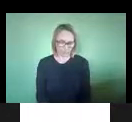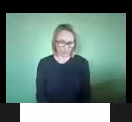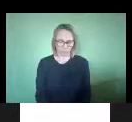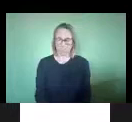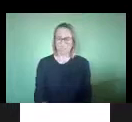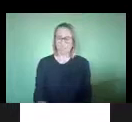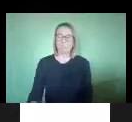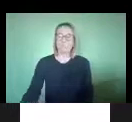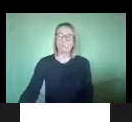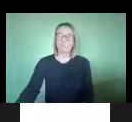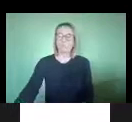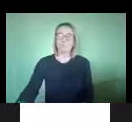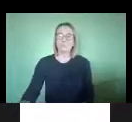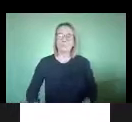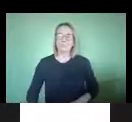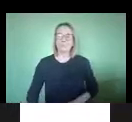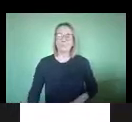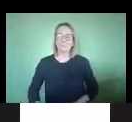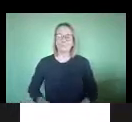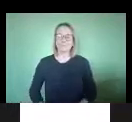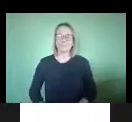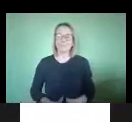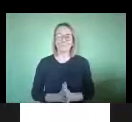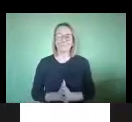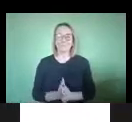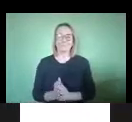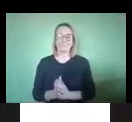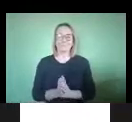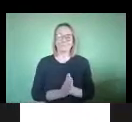Okay, we'll just get ready to start.